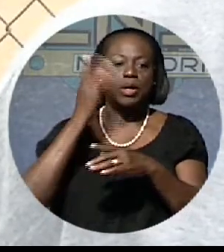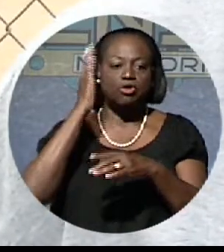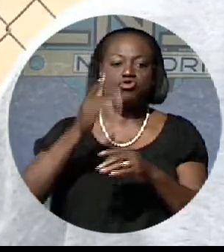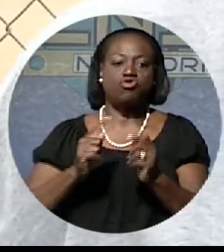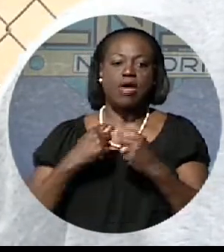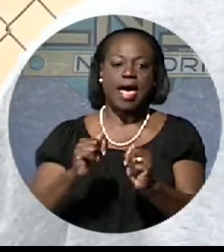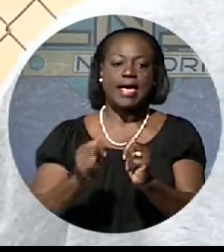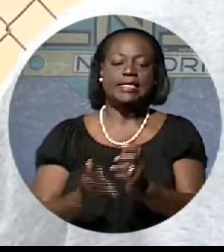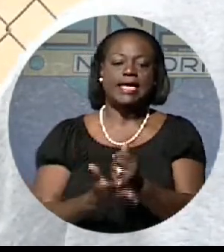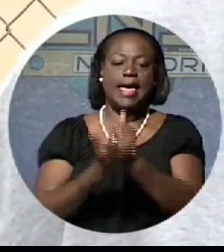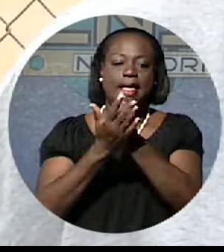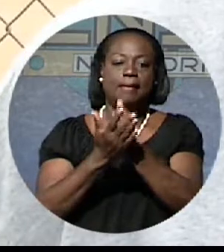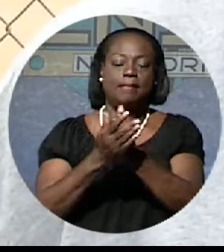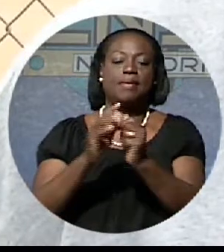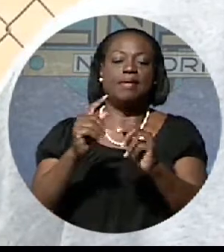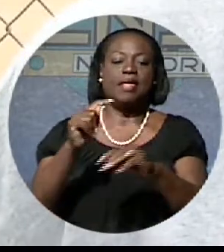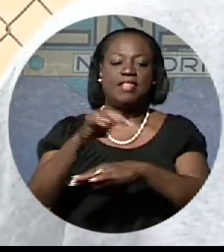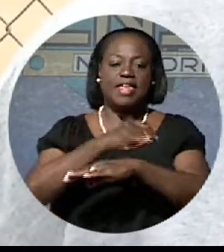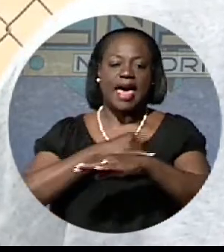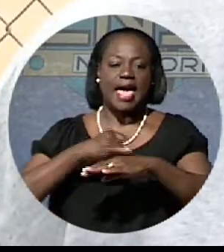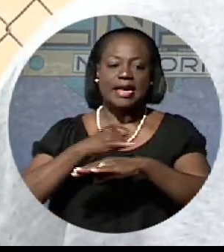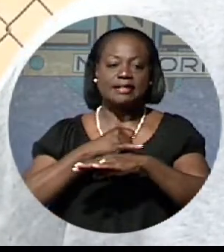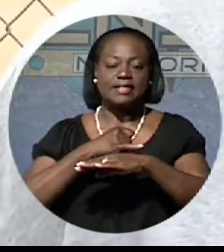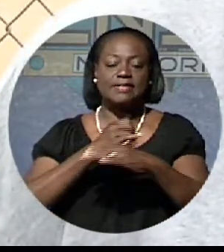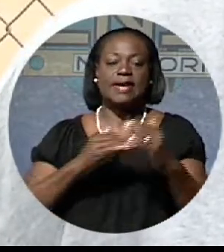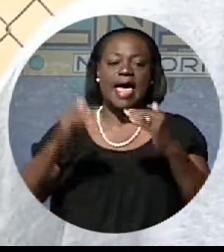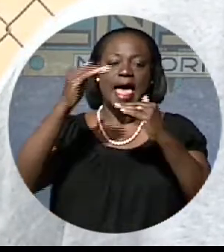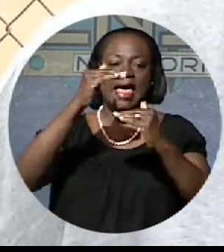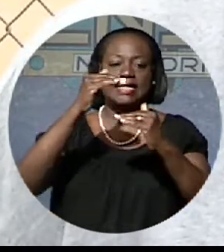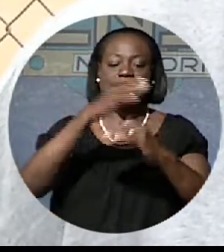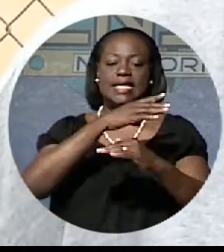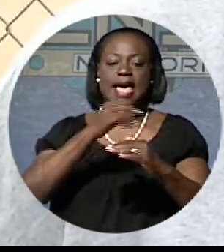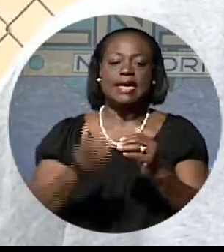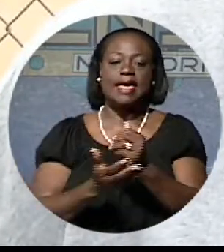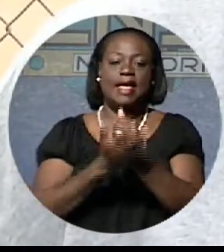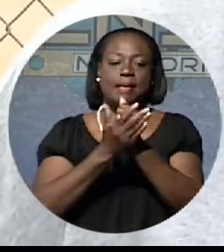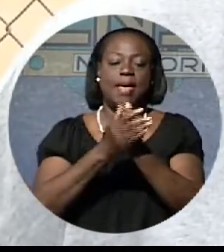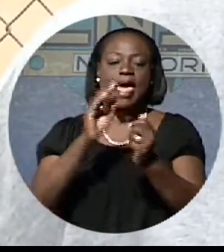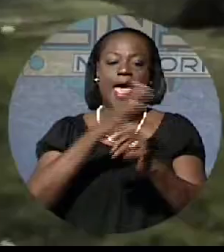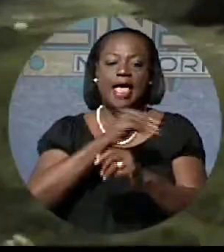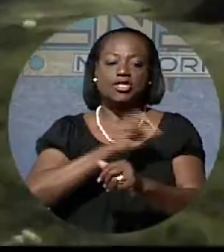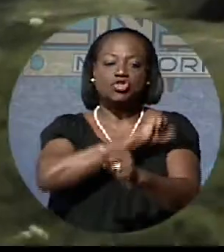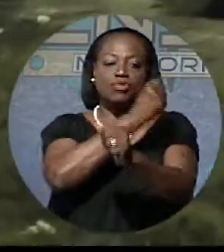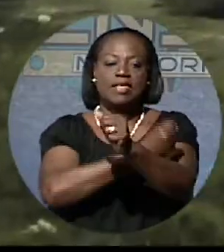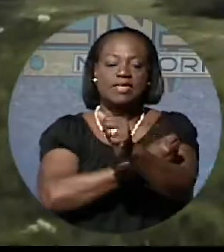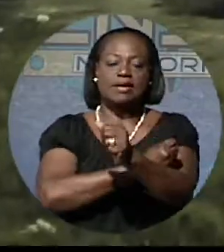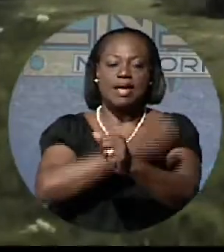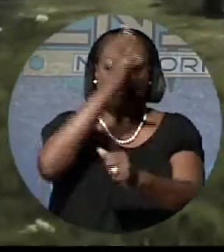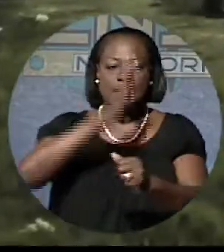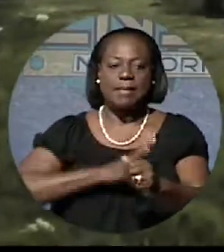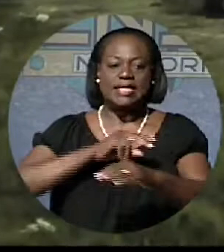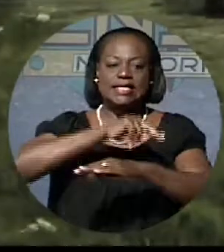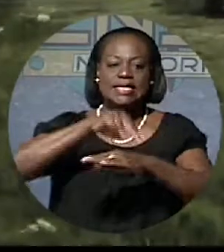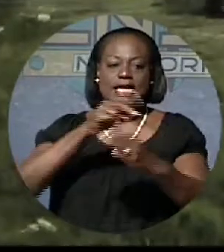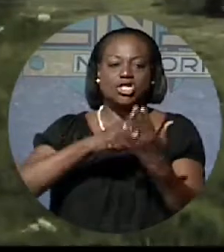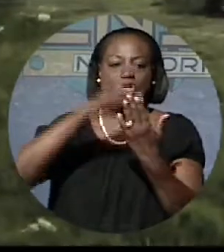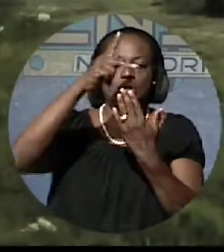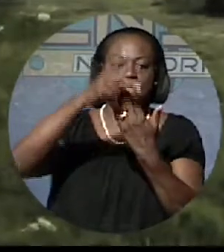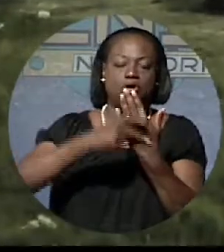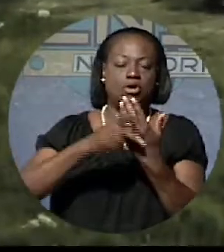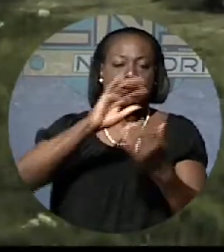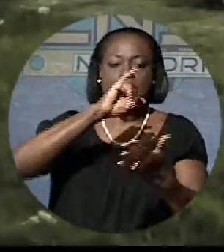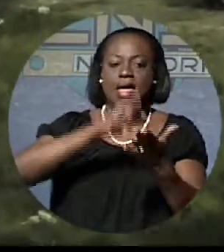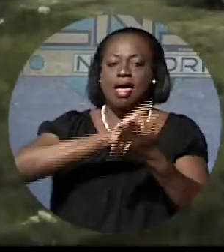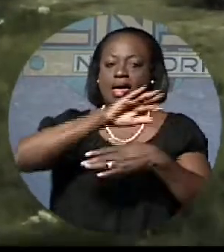really enhance and help and also, you know, strengthen the men's national program. Well, that's all the time for Sports Saturday. Special thanks to